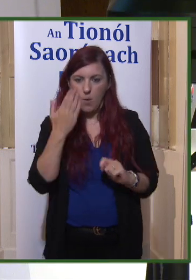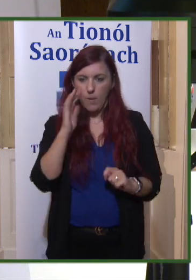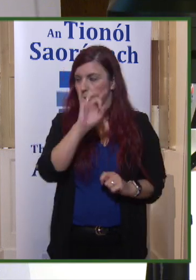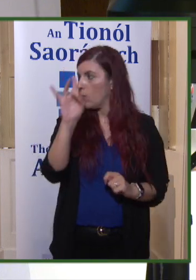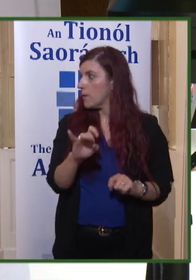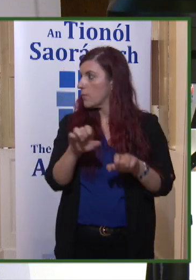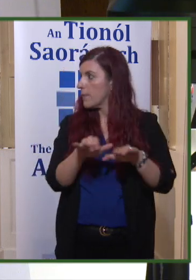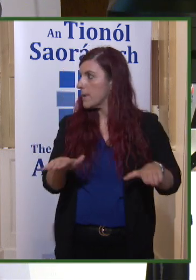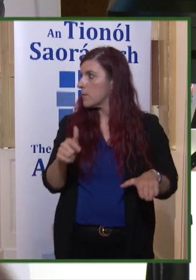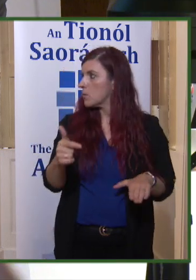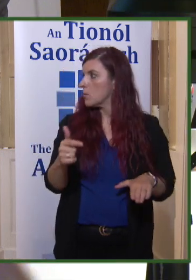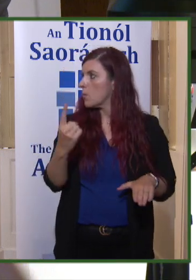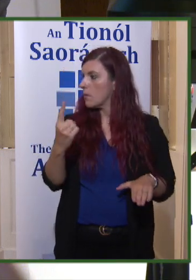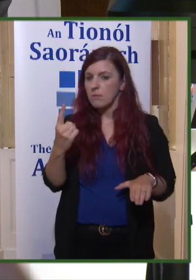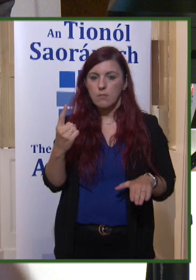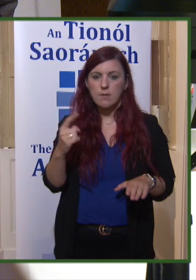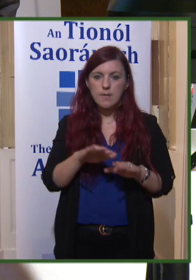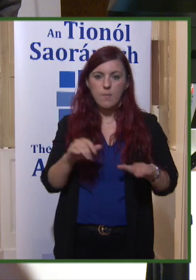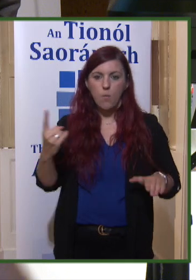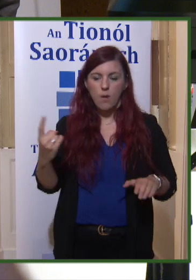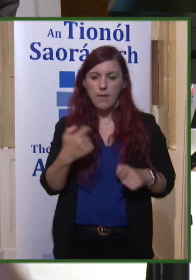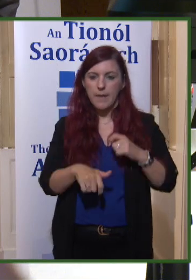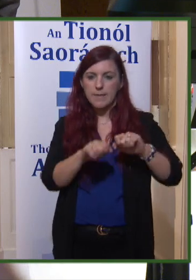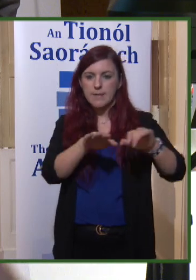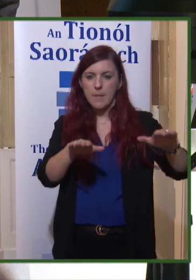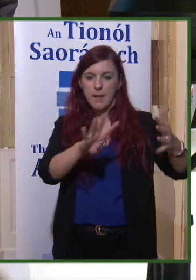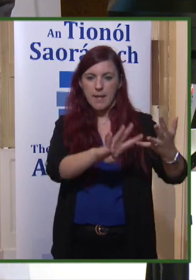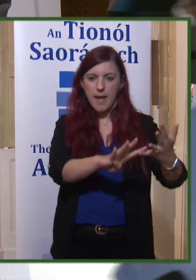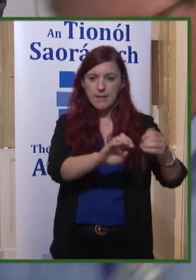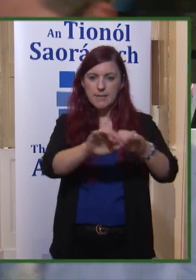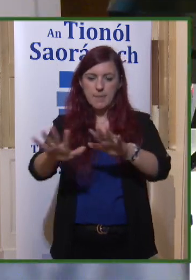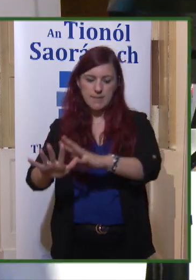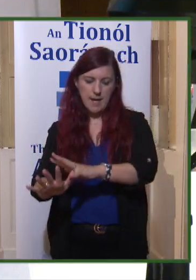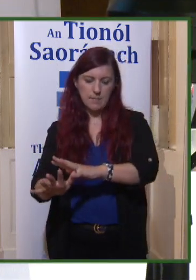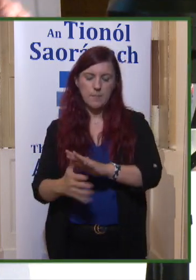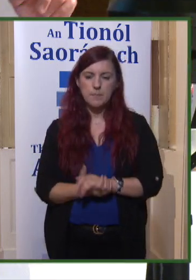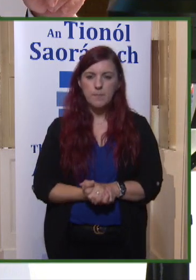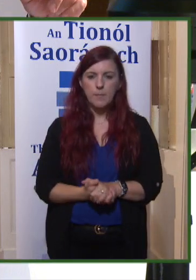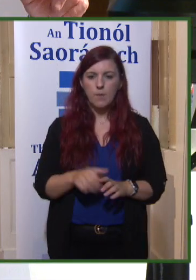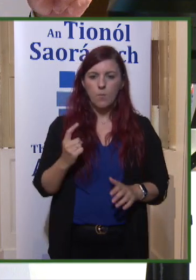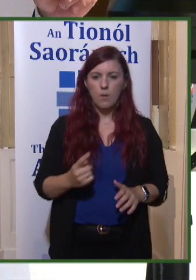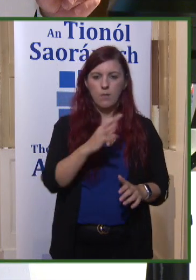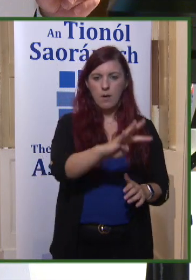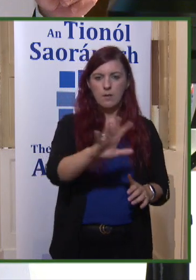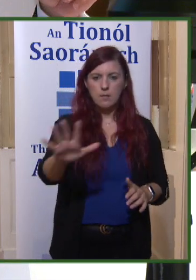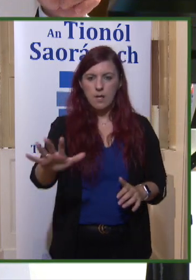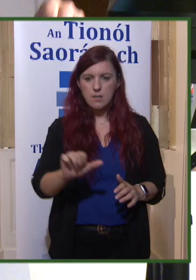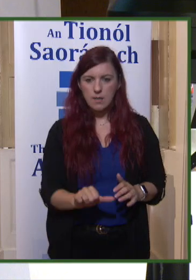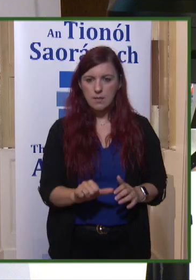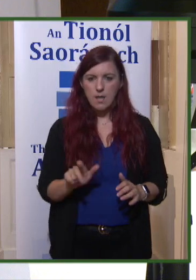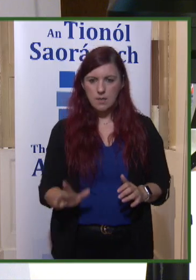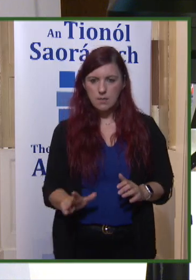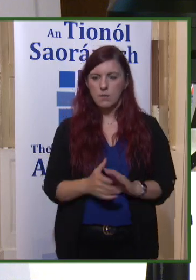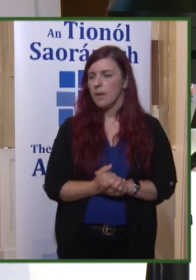table 1, and then table 9 and table 10. 1, 9, 10, and 6 and 8.